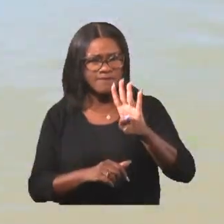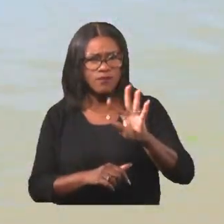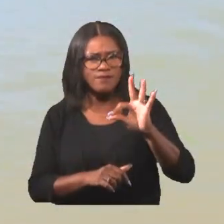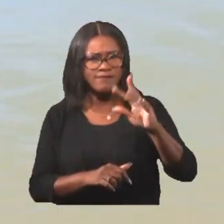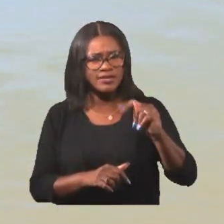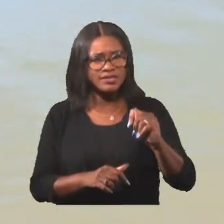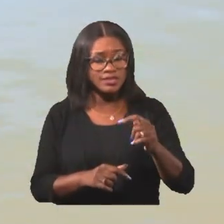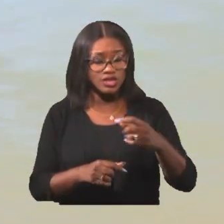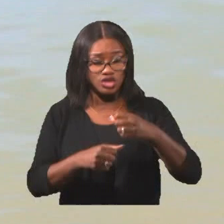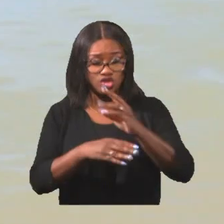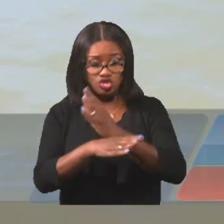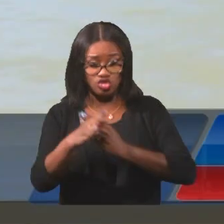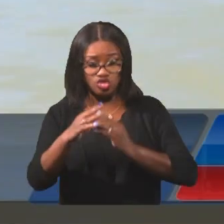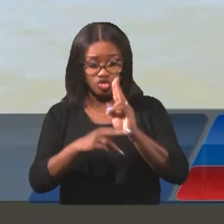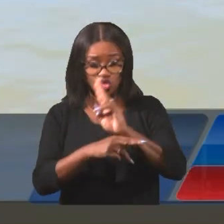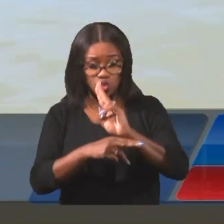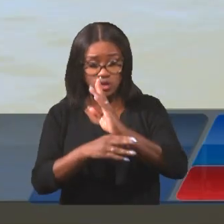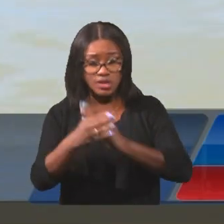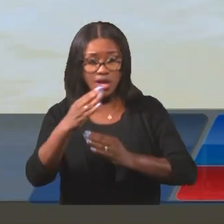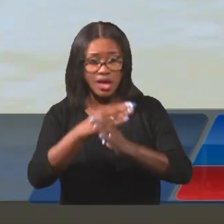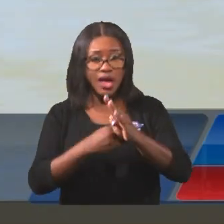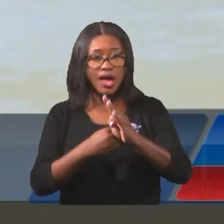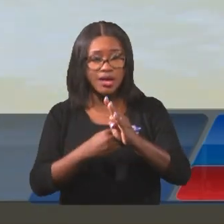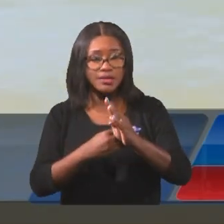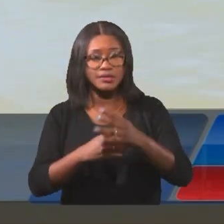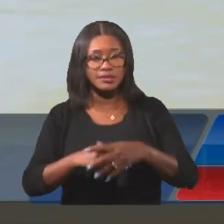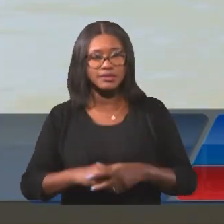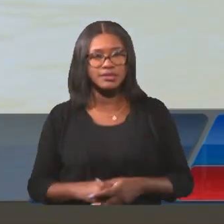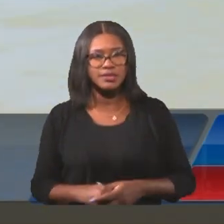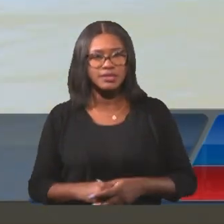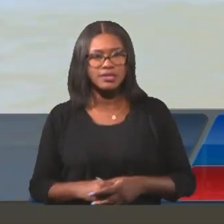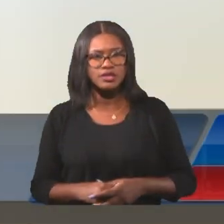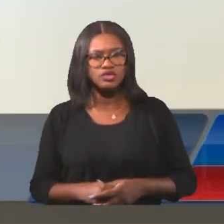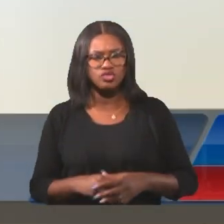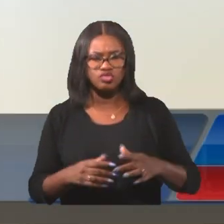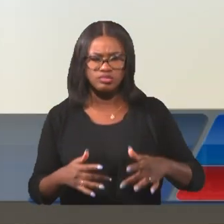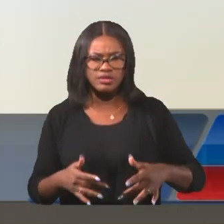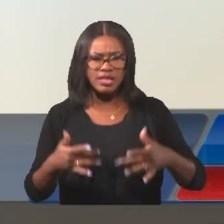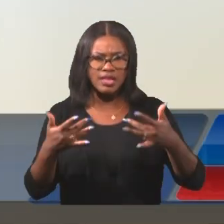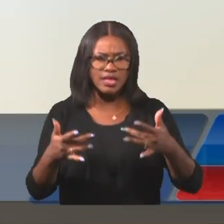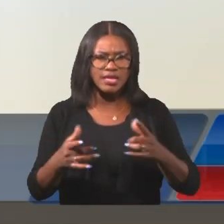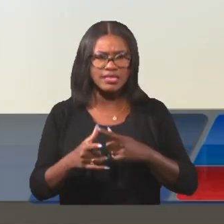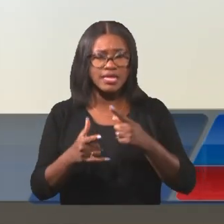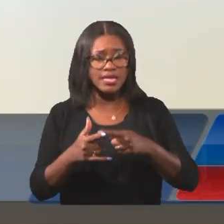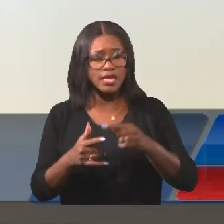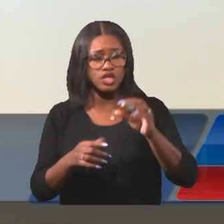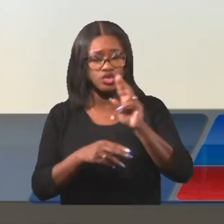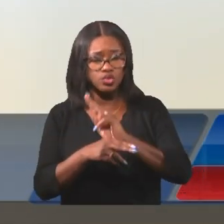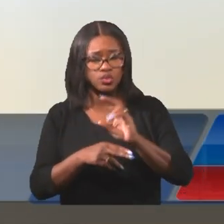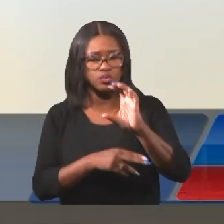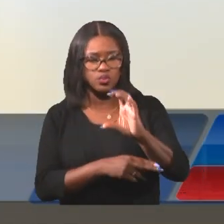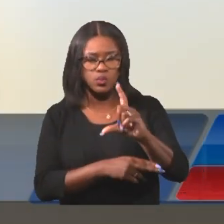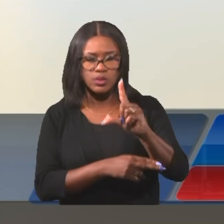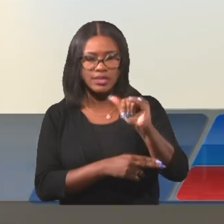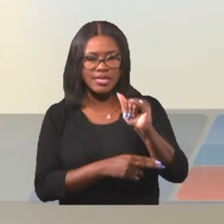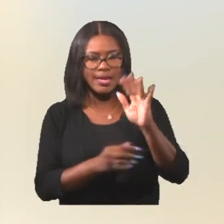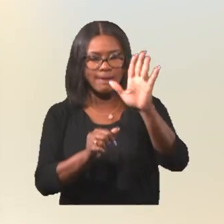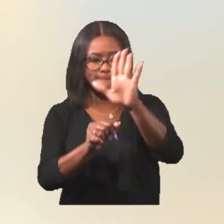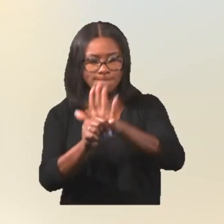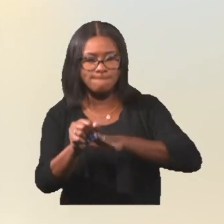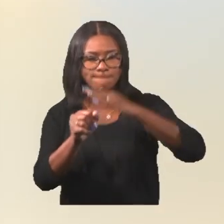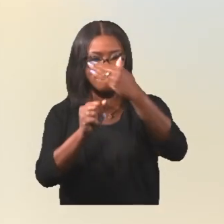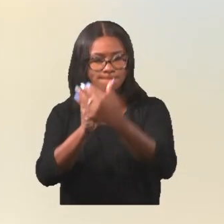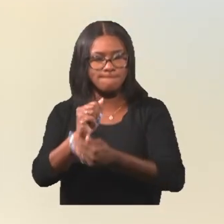freehand. I start with the grass inside, so it will be lighter, and then I take the clay and I paste it over